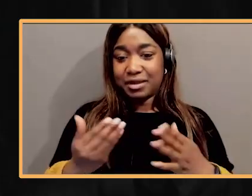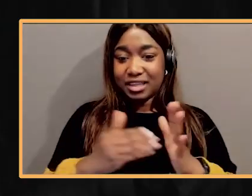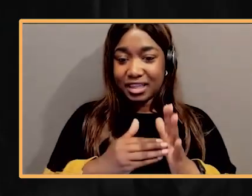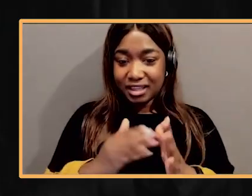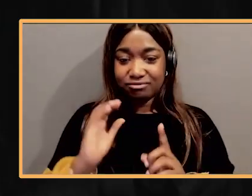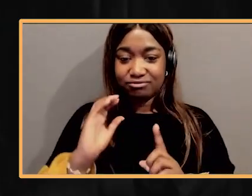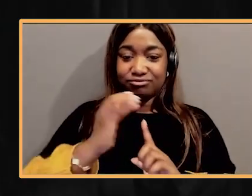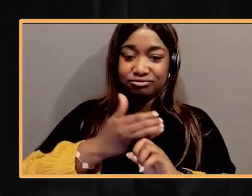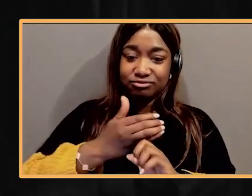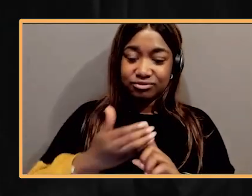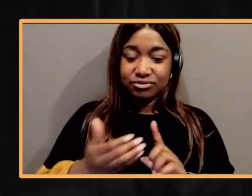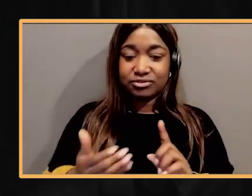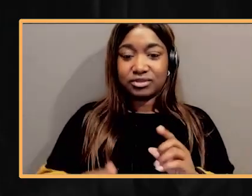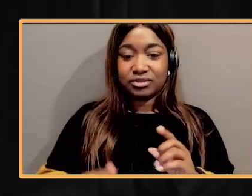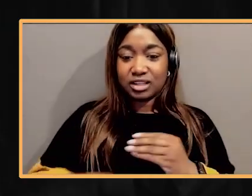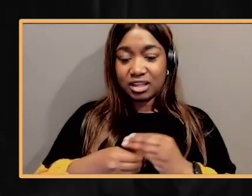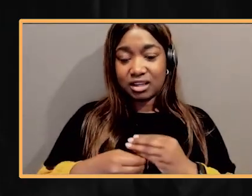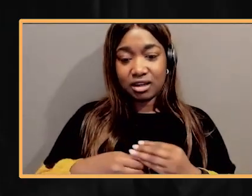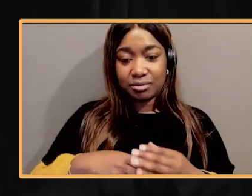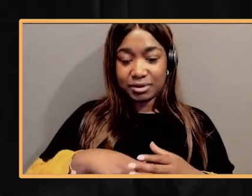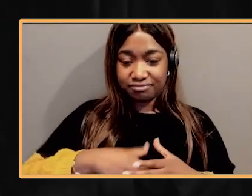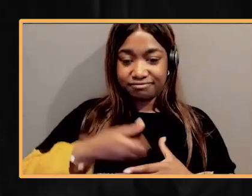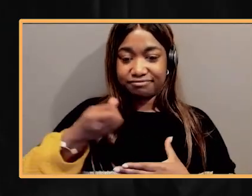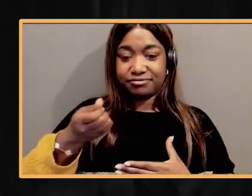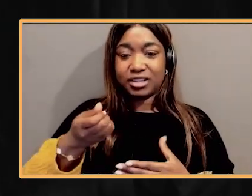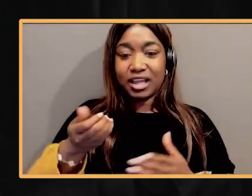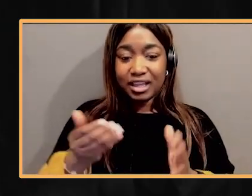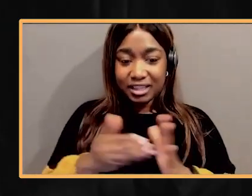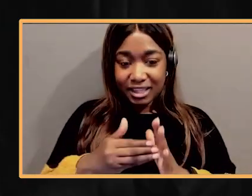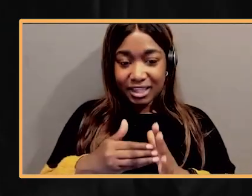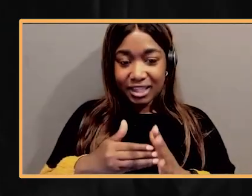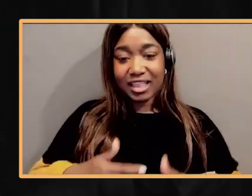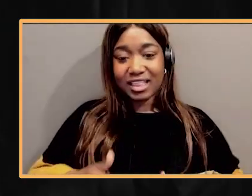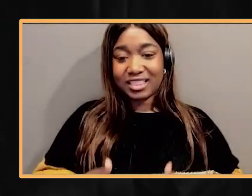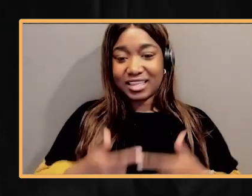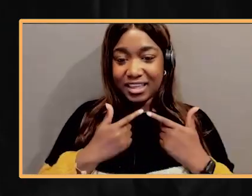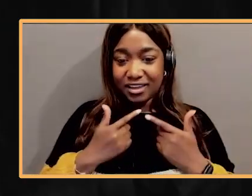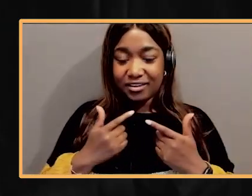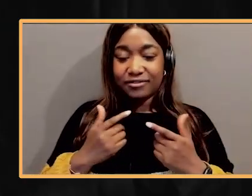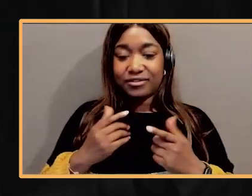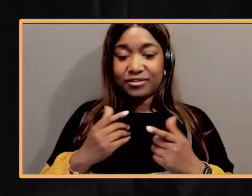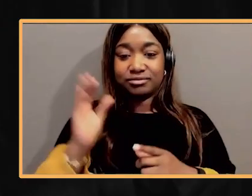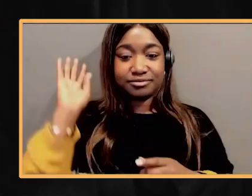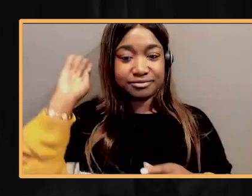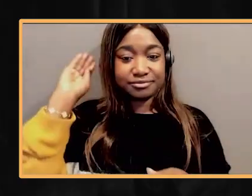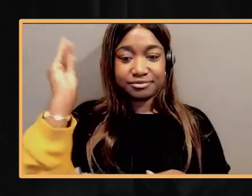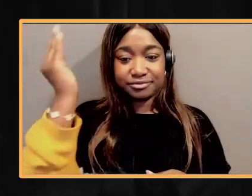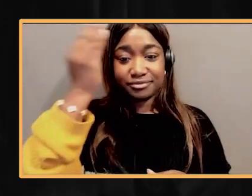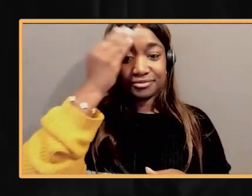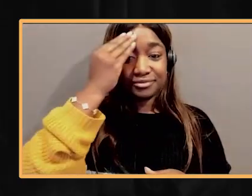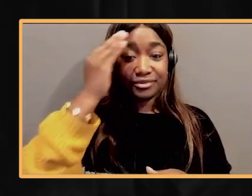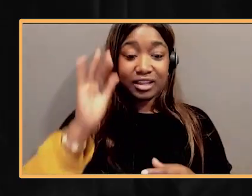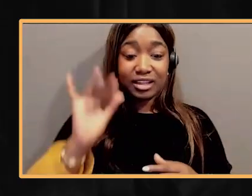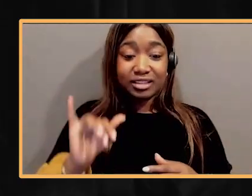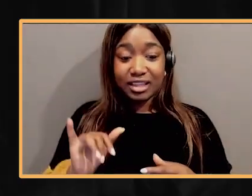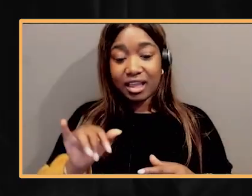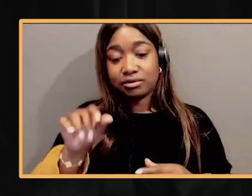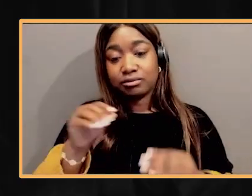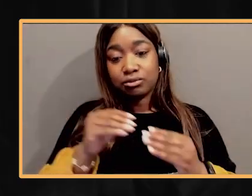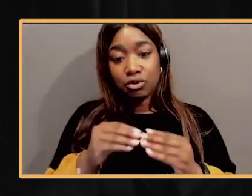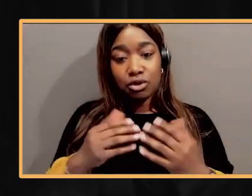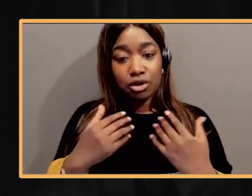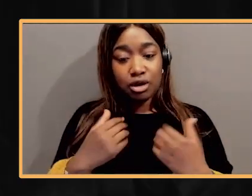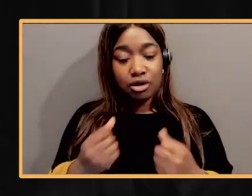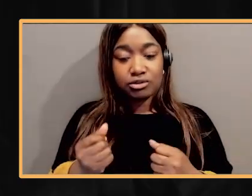going to give, it has for me so much more courage than anything else that I've ever done,